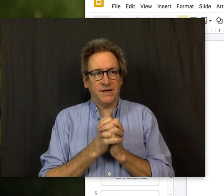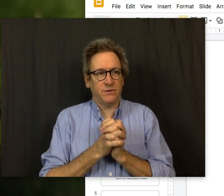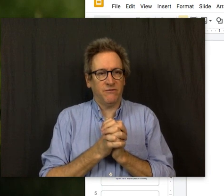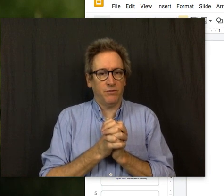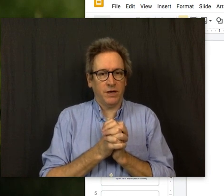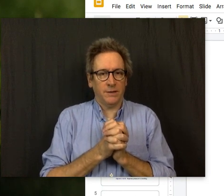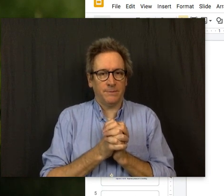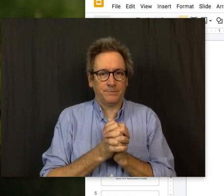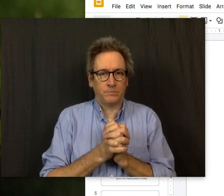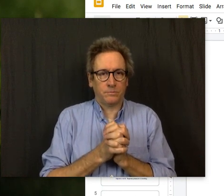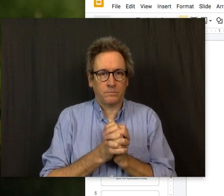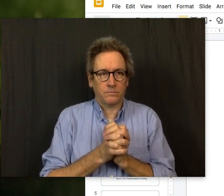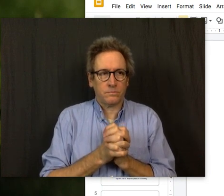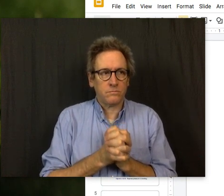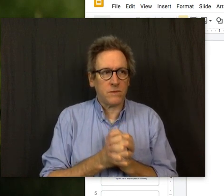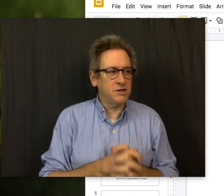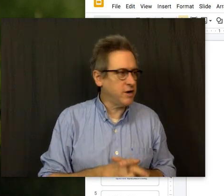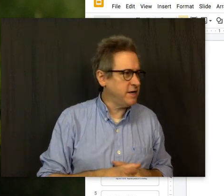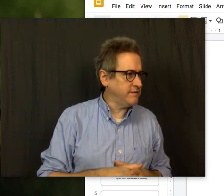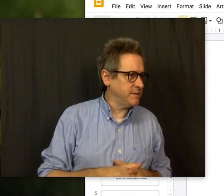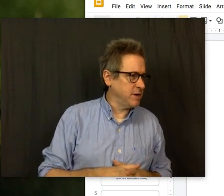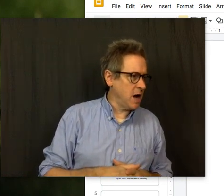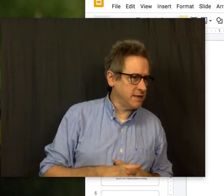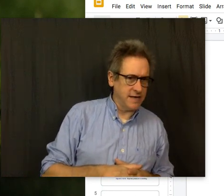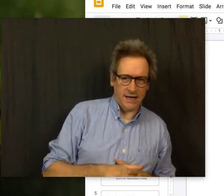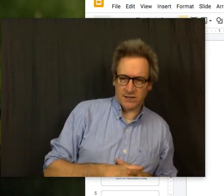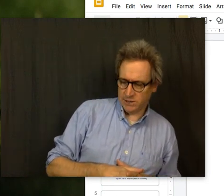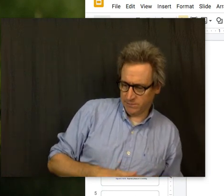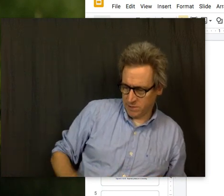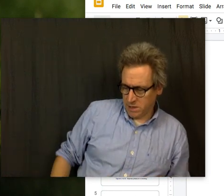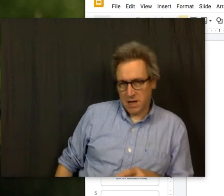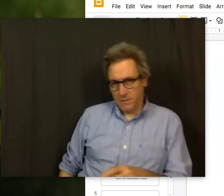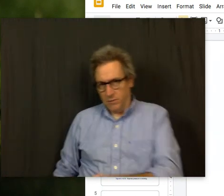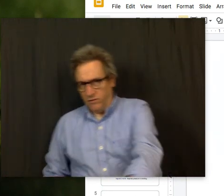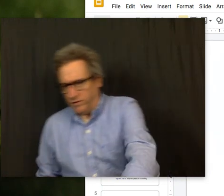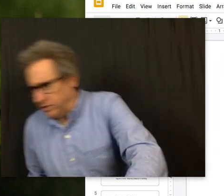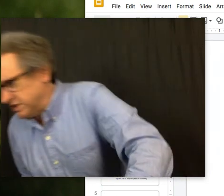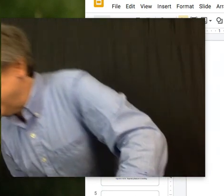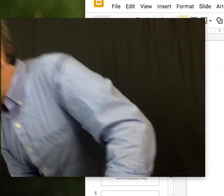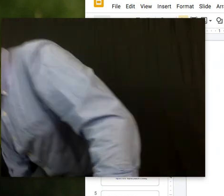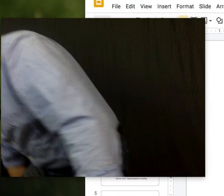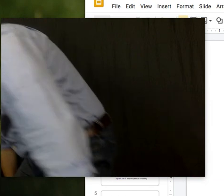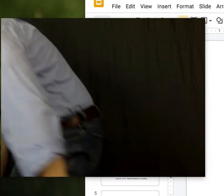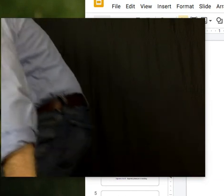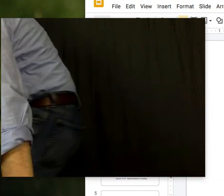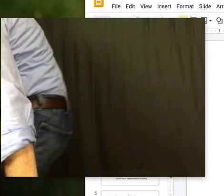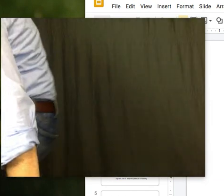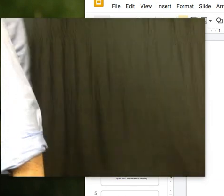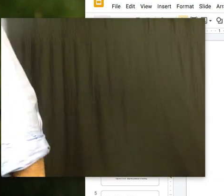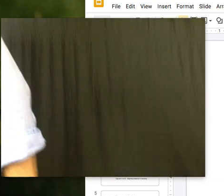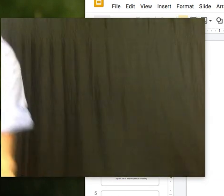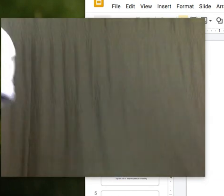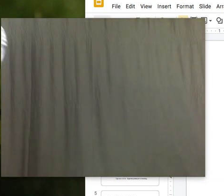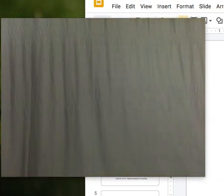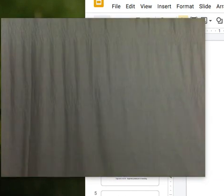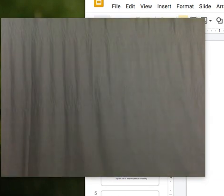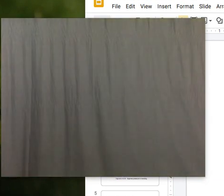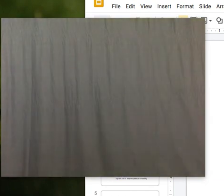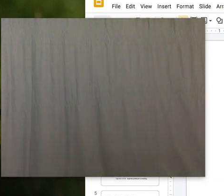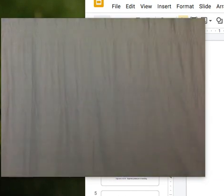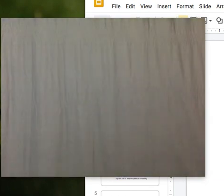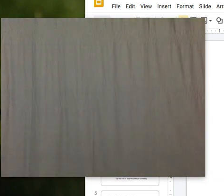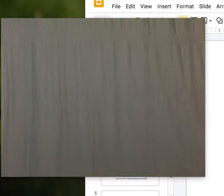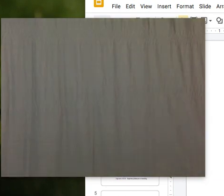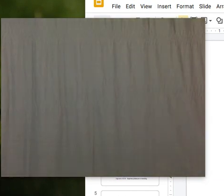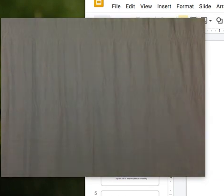what's the best way of putting it? Is trying to give some context. Give me a second.